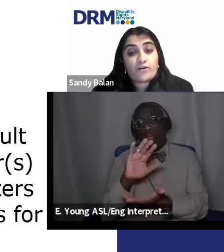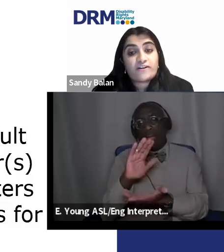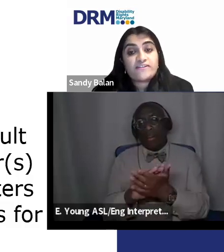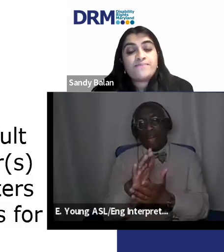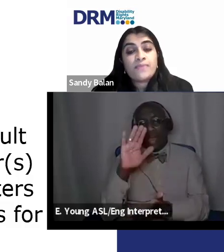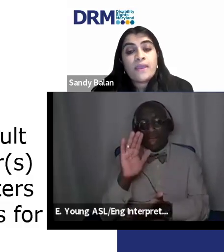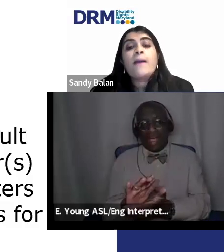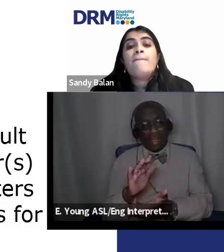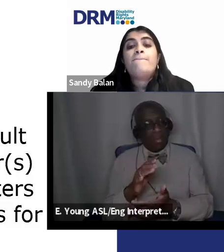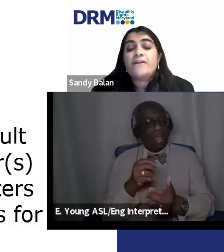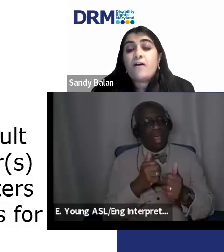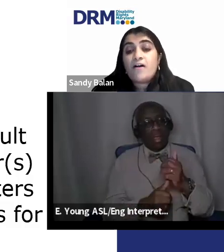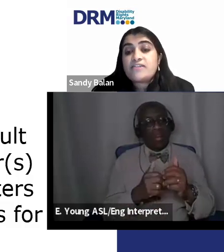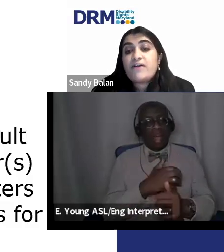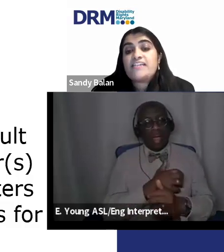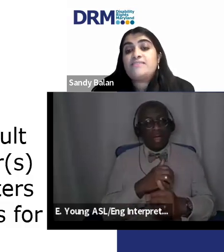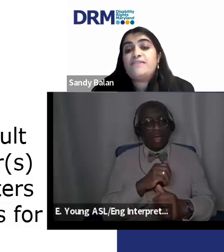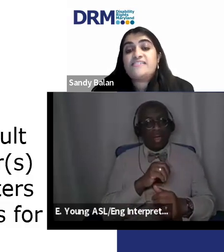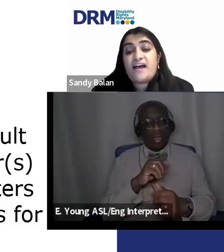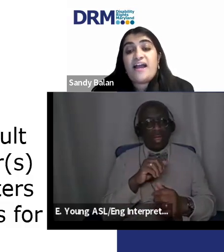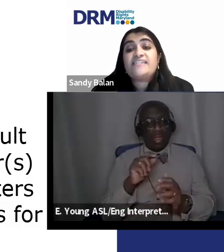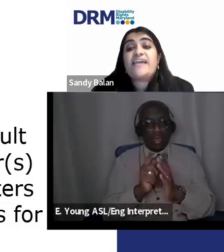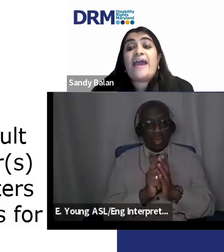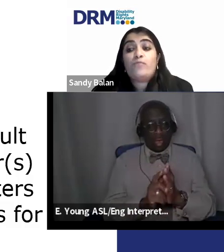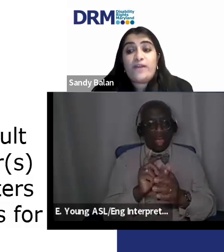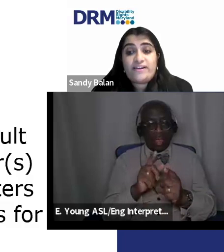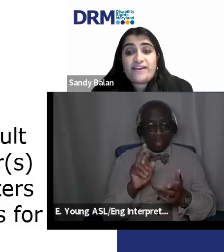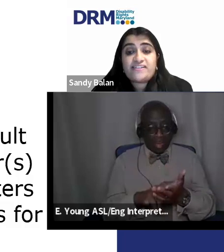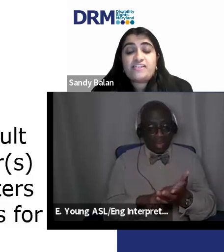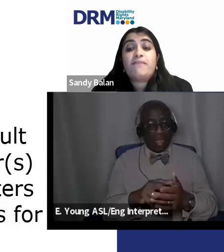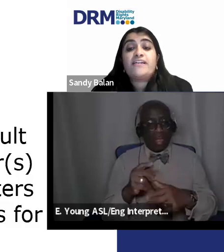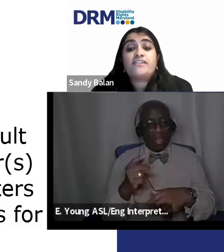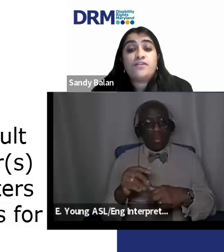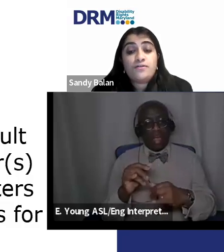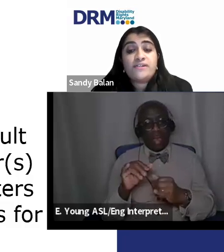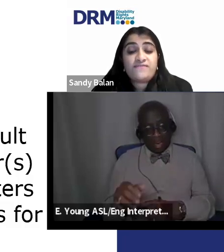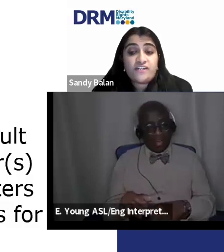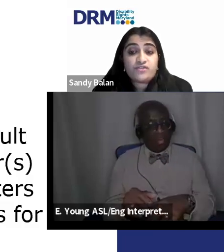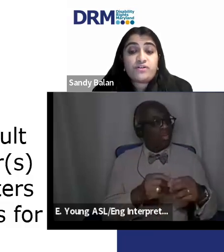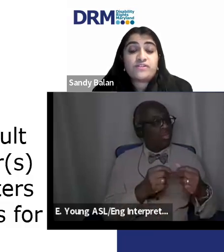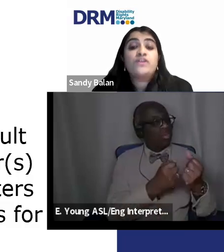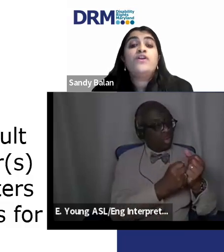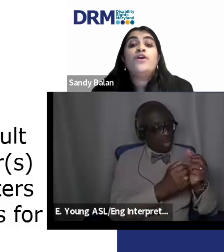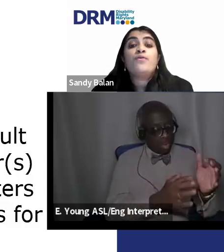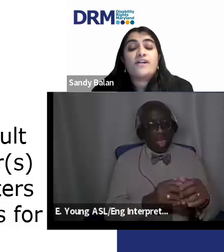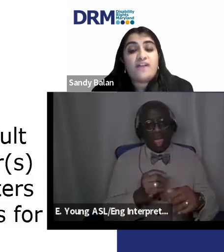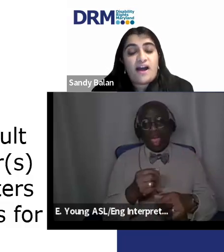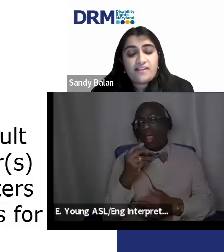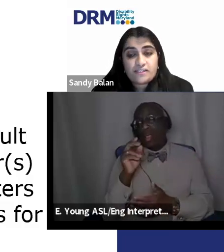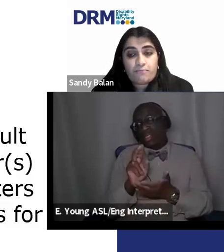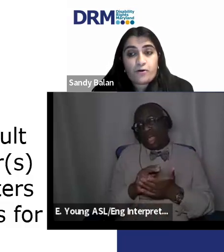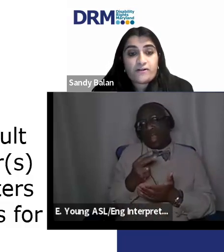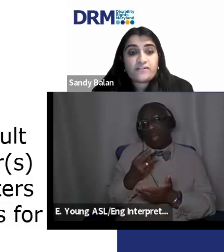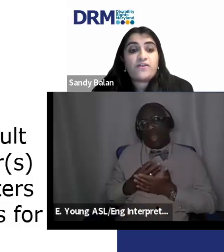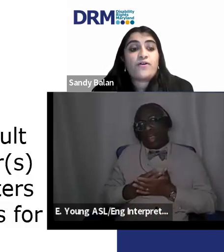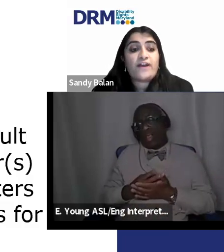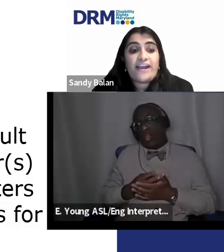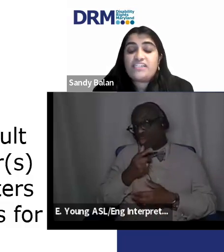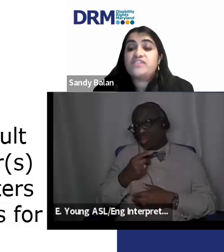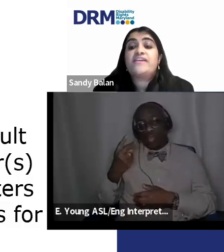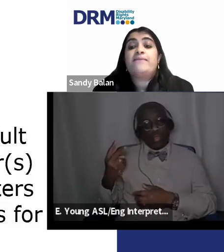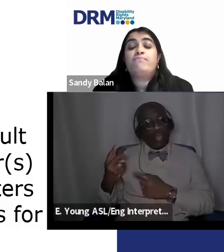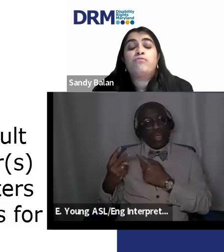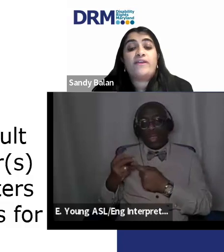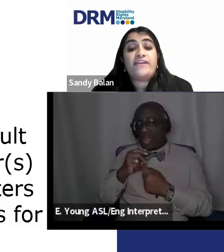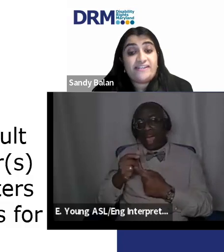and the supporters, but it also has to be signed and witnessed by two individuals who are not the supporters